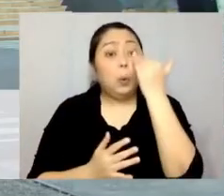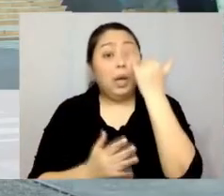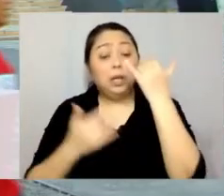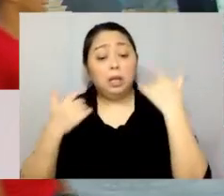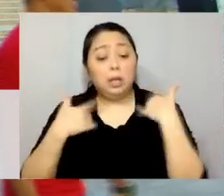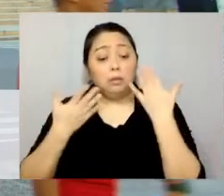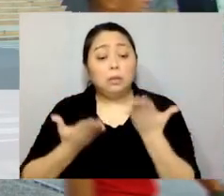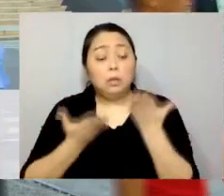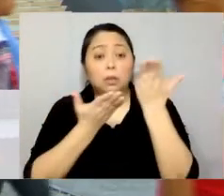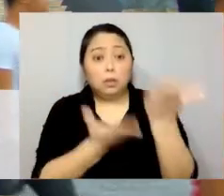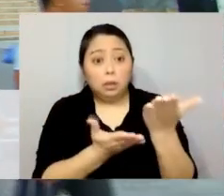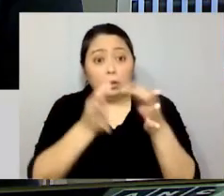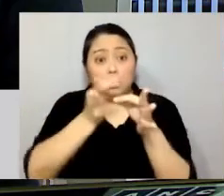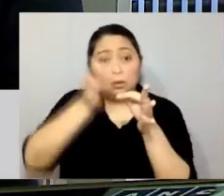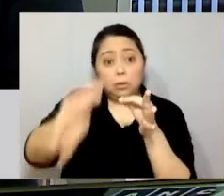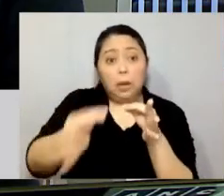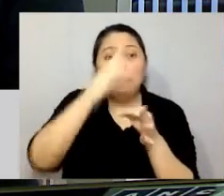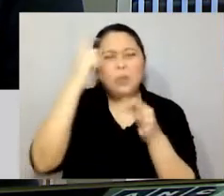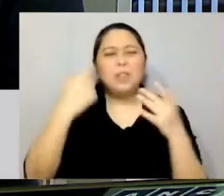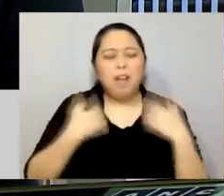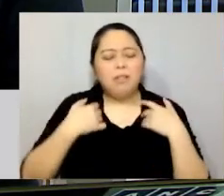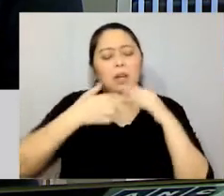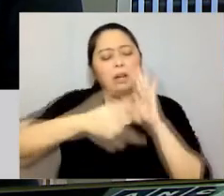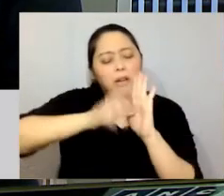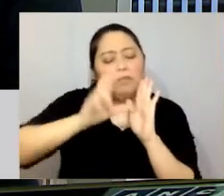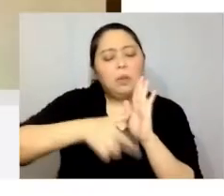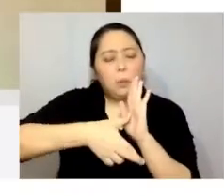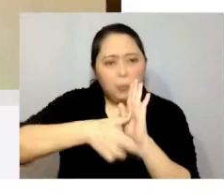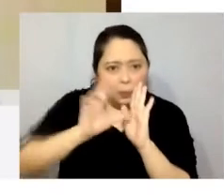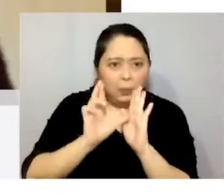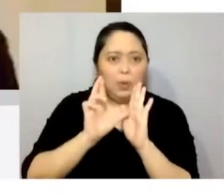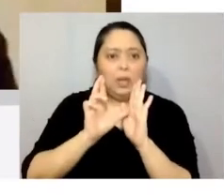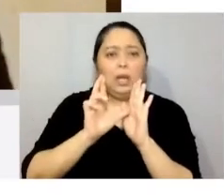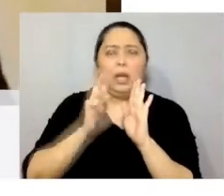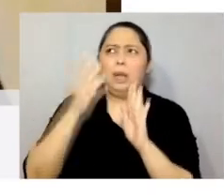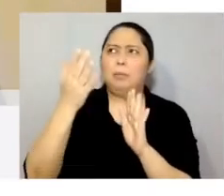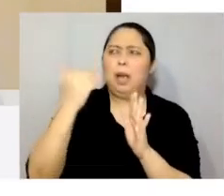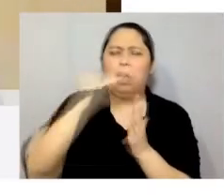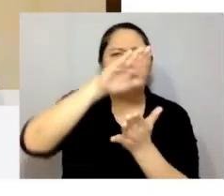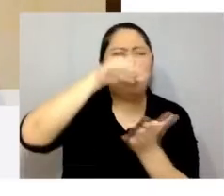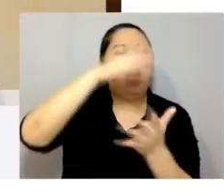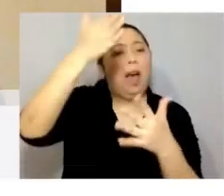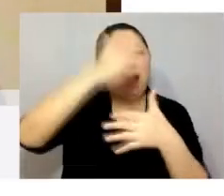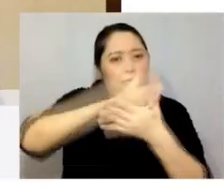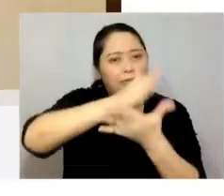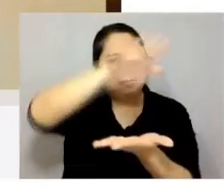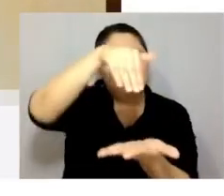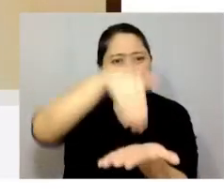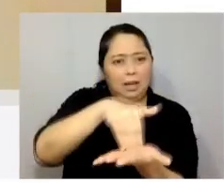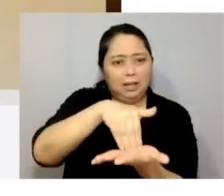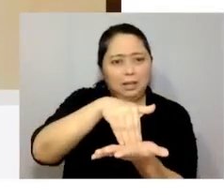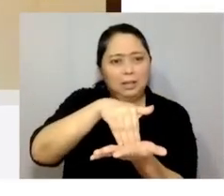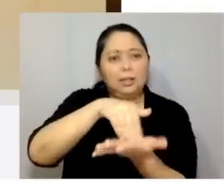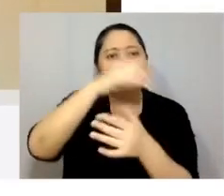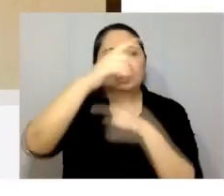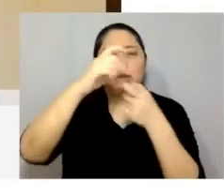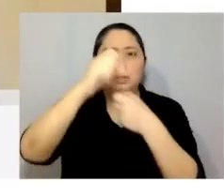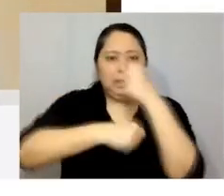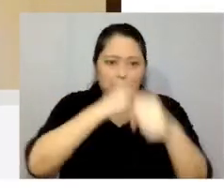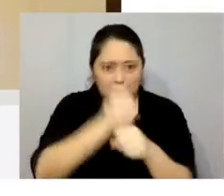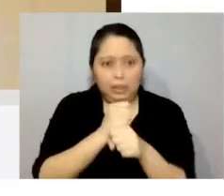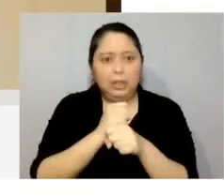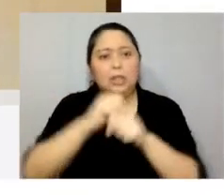review it did on the process. Speaking on ANC's Matters of Fact, BARM Interior Minister